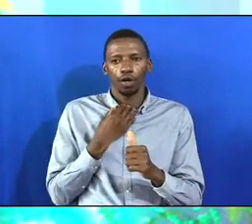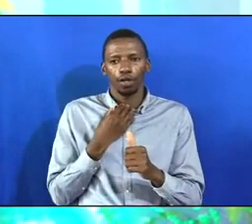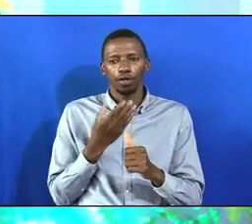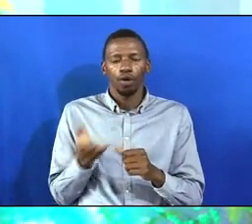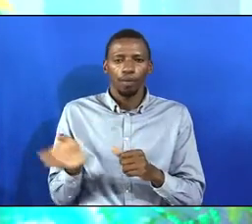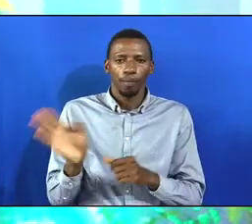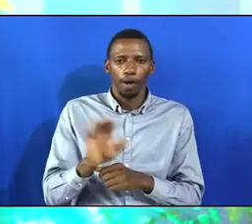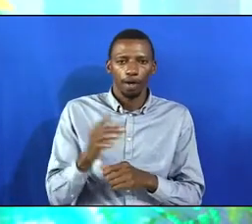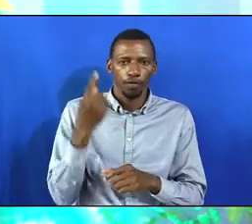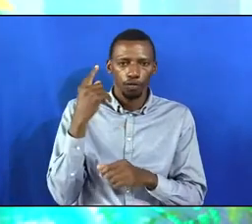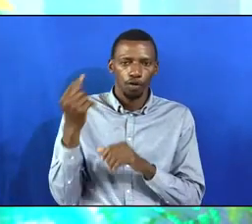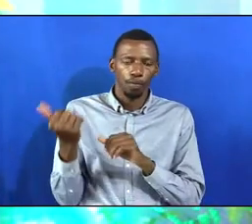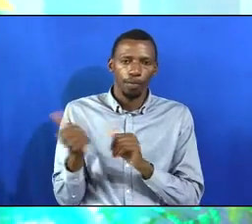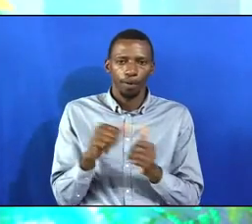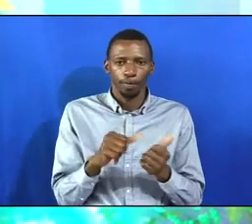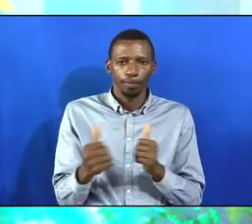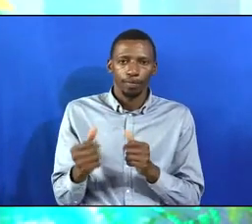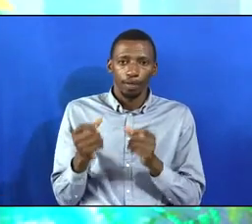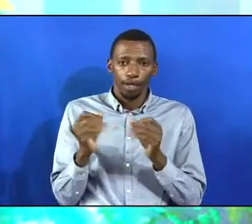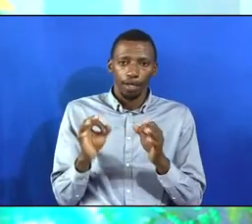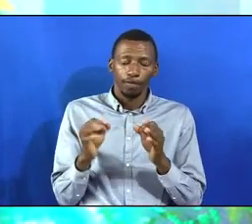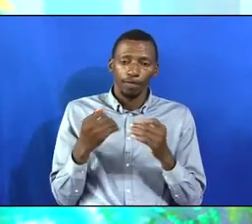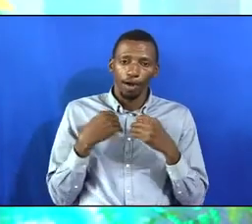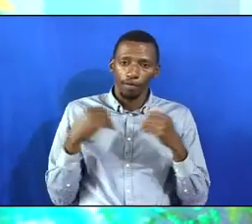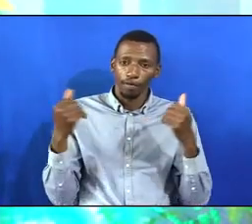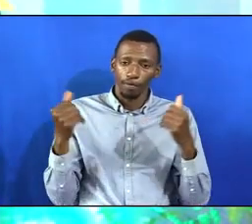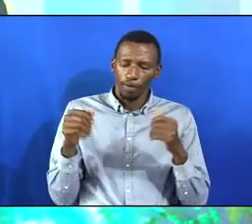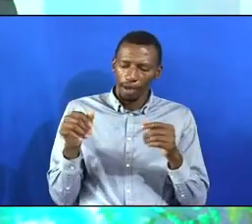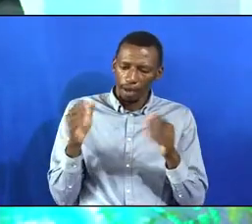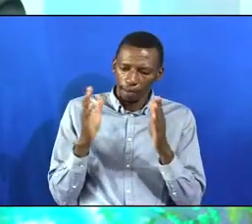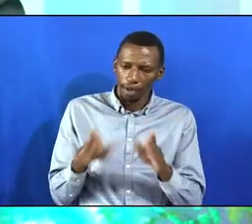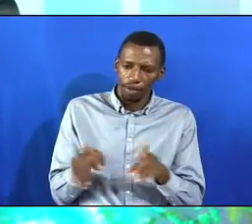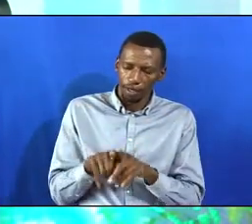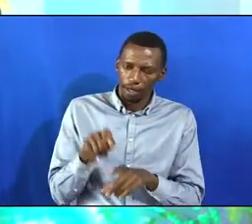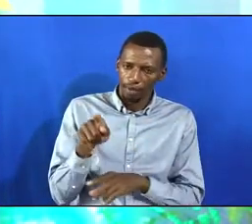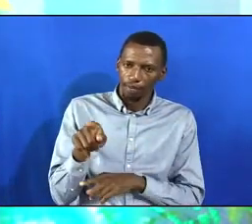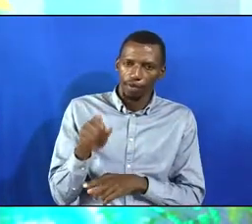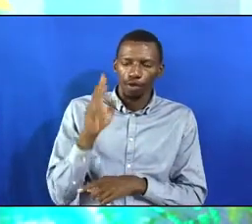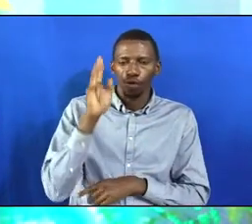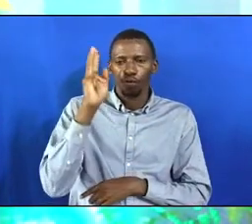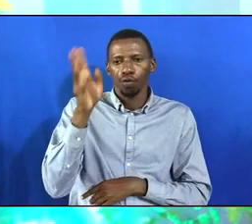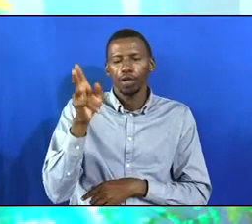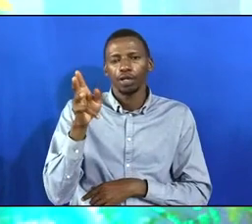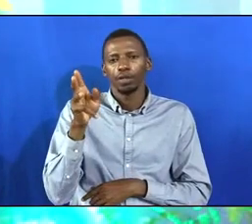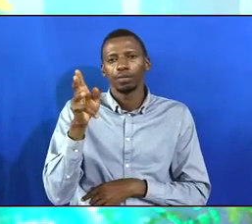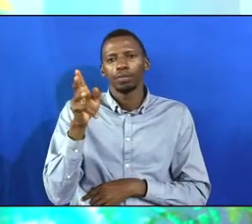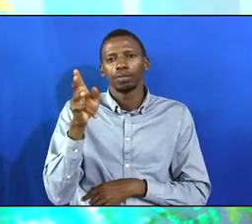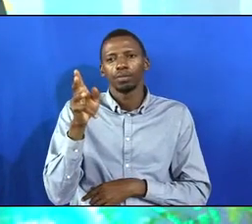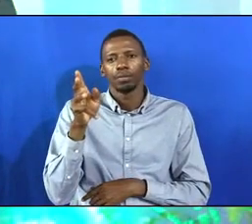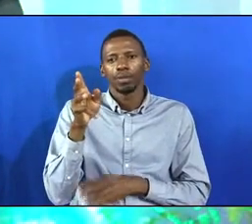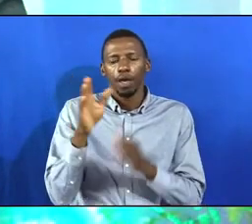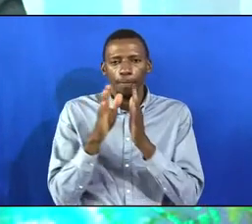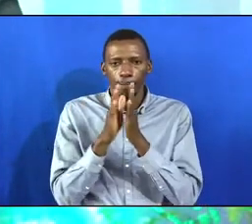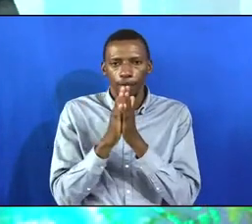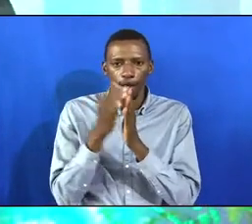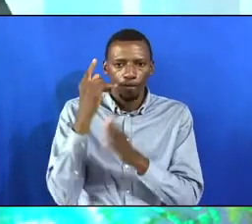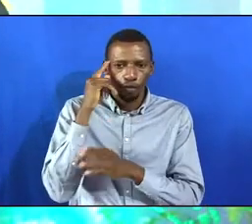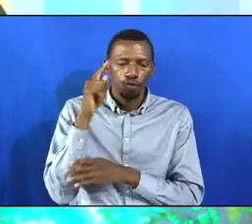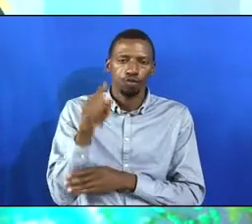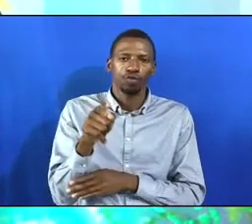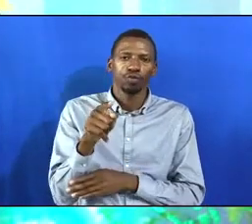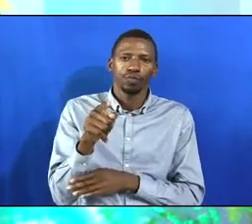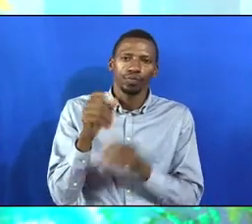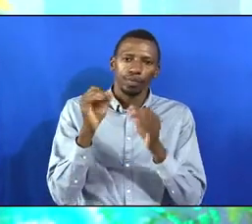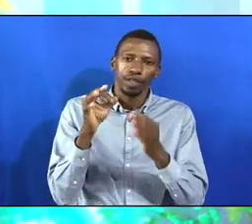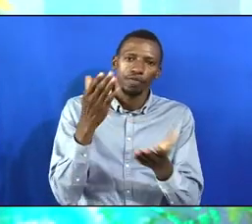such a person, I will offer prayer and your life will never be the same again, because for that purpose I was sent here. If there is such a person, you